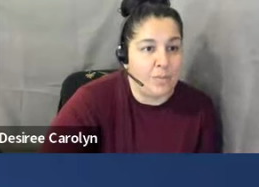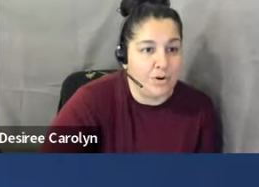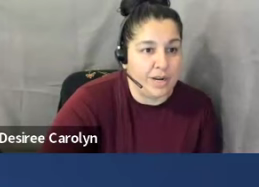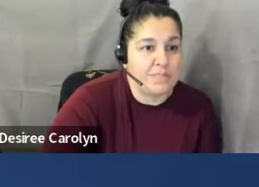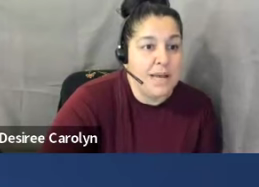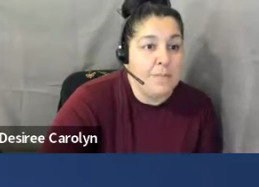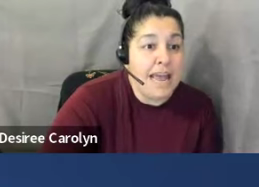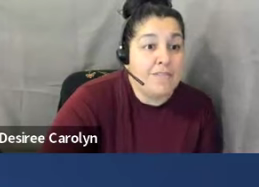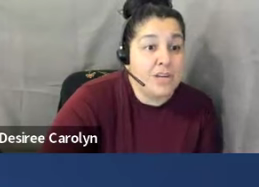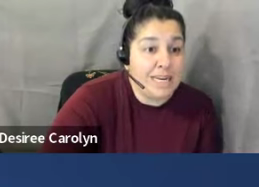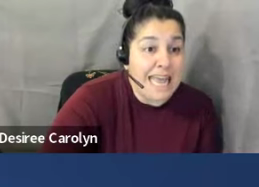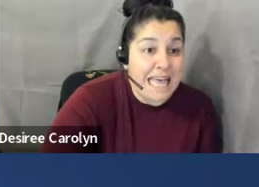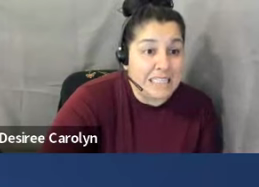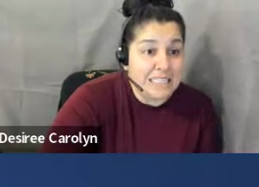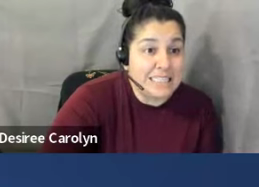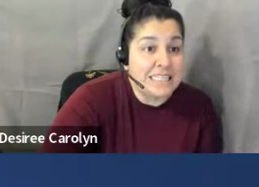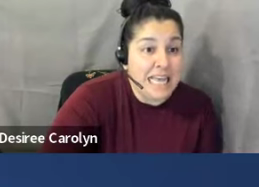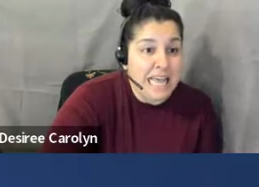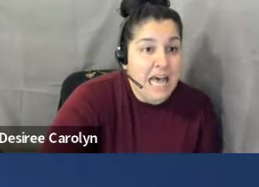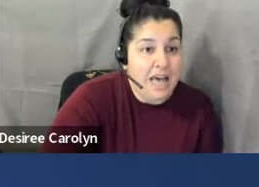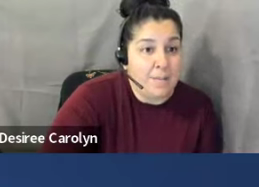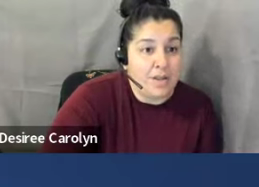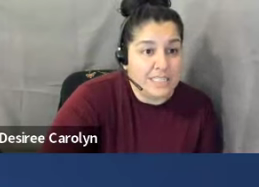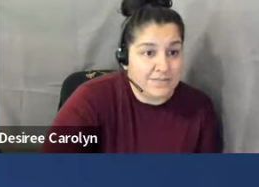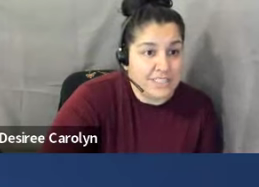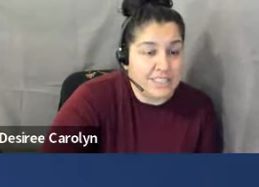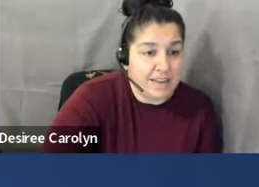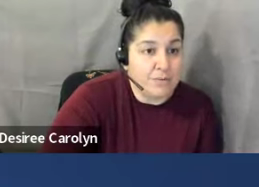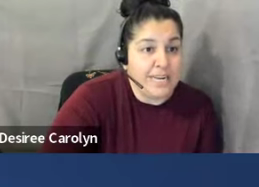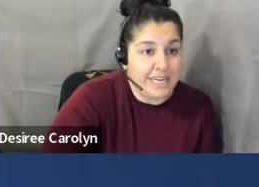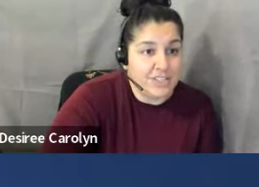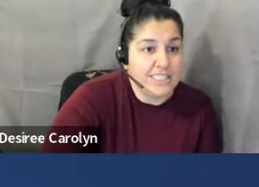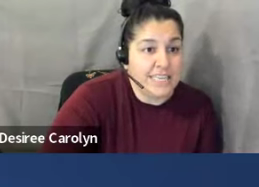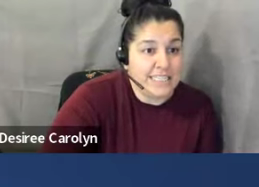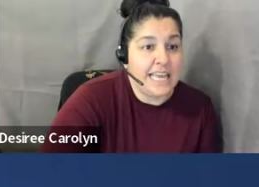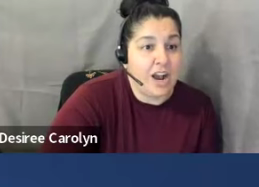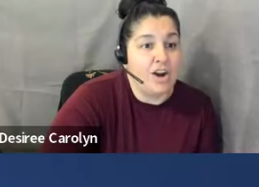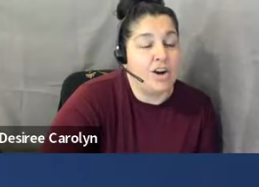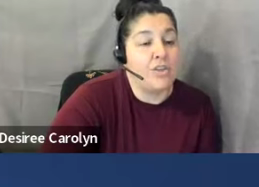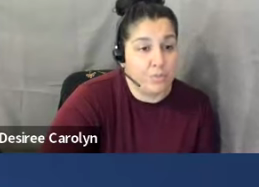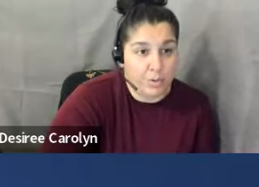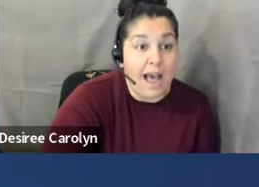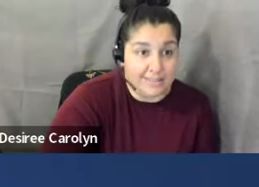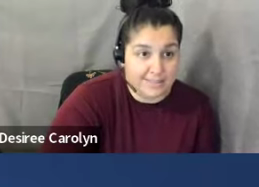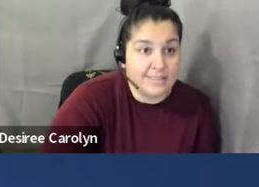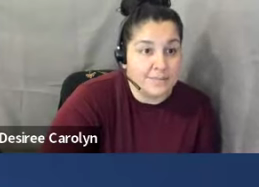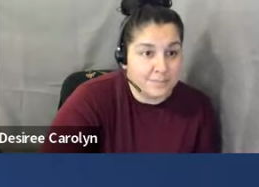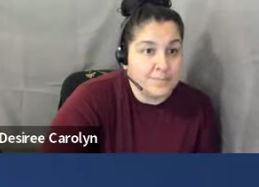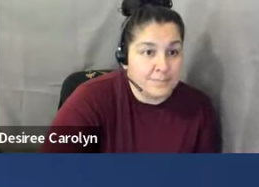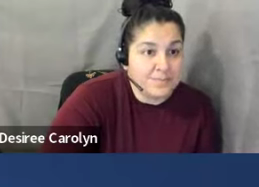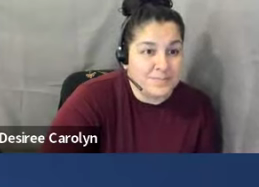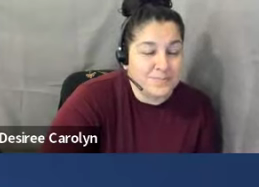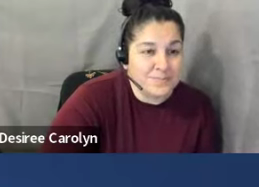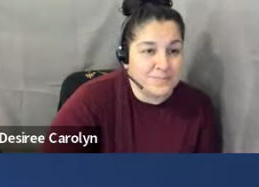and our programs. But everyone else, all the different government agencies, they are through us.